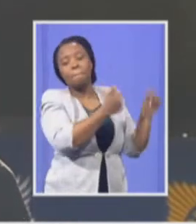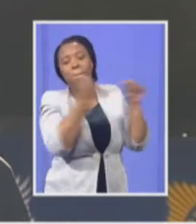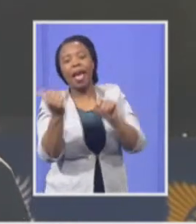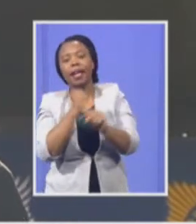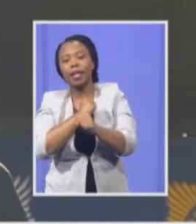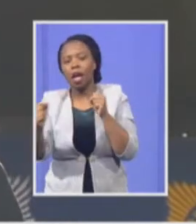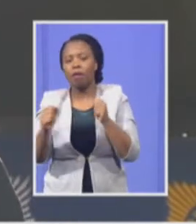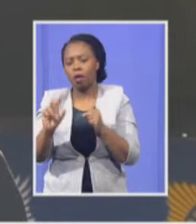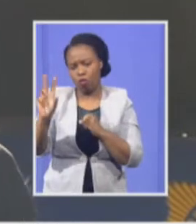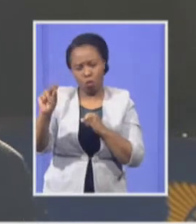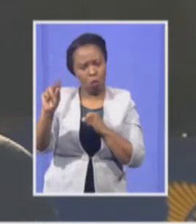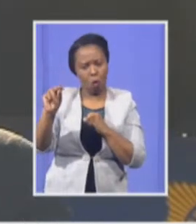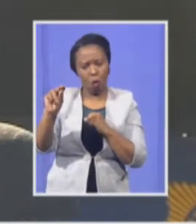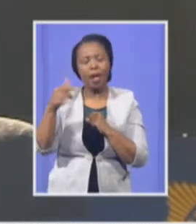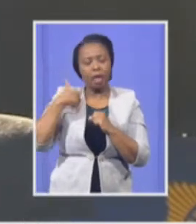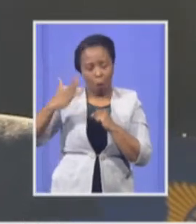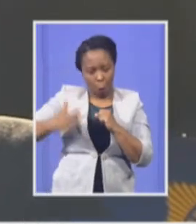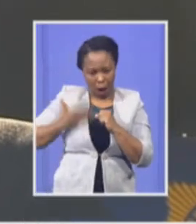Sizofuna ukubuya